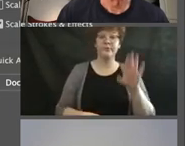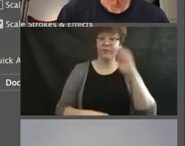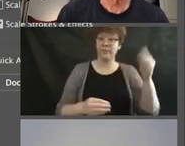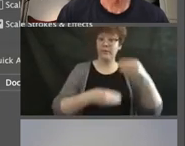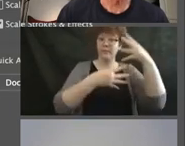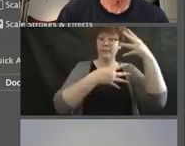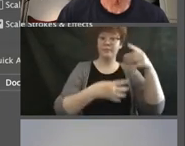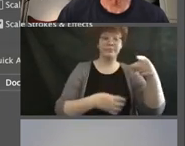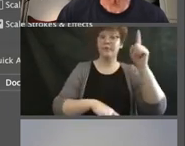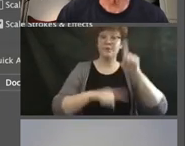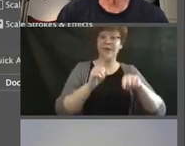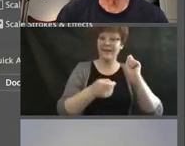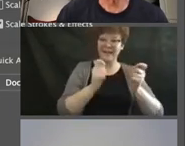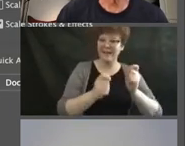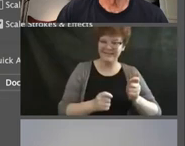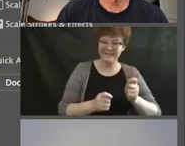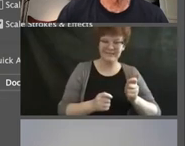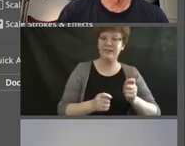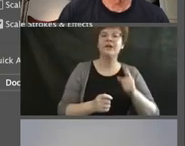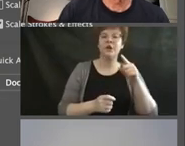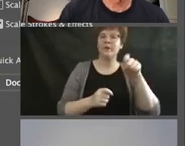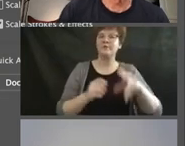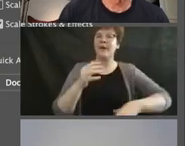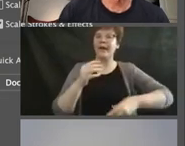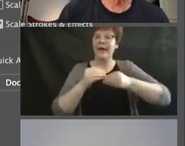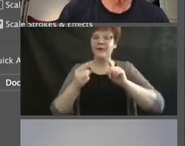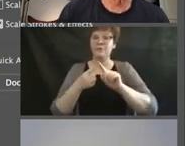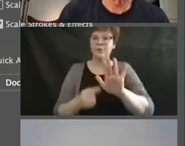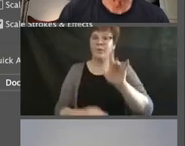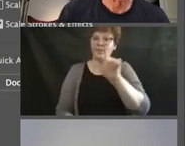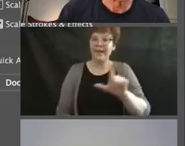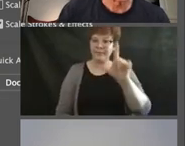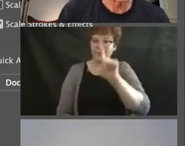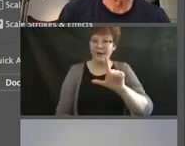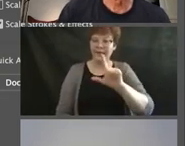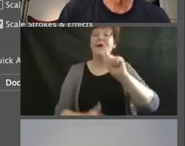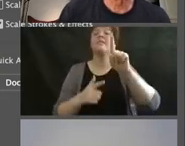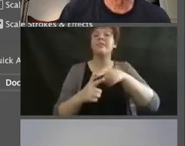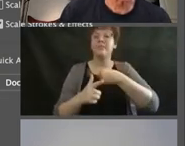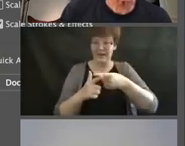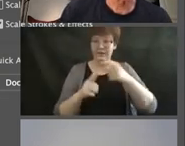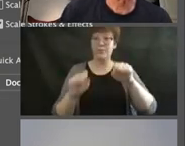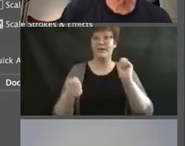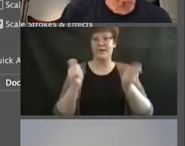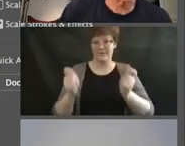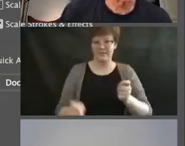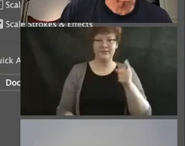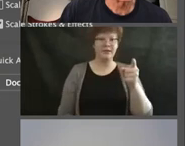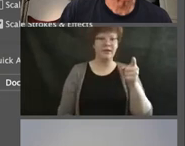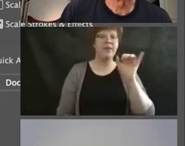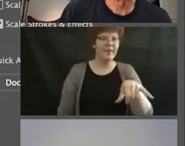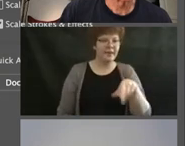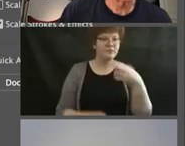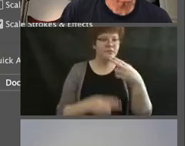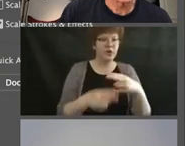here. You have to add them to your library and then you'll be able to add them. That's the chalk scribble,